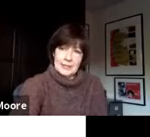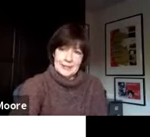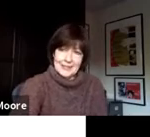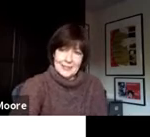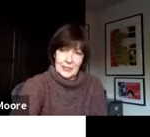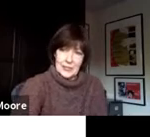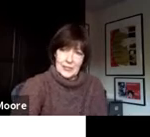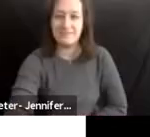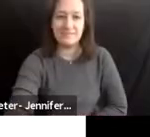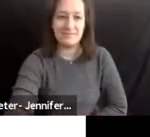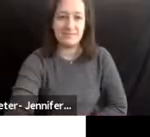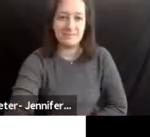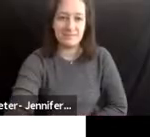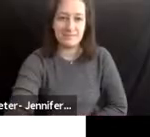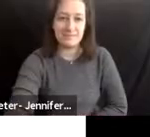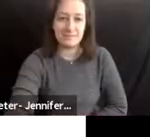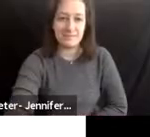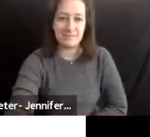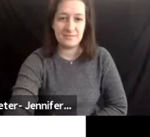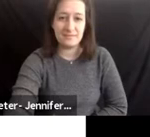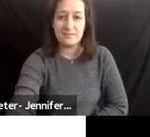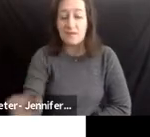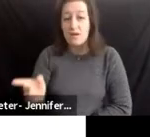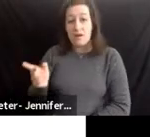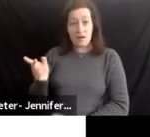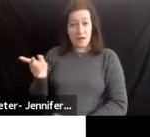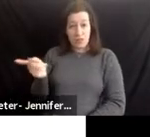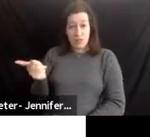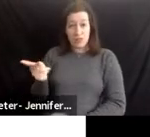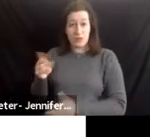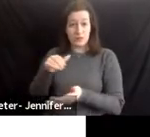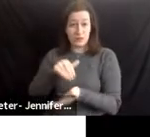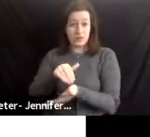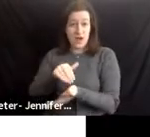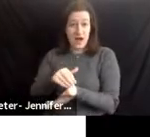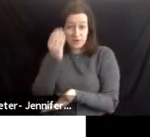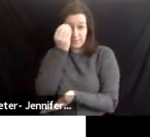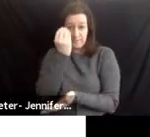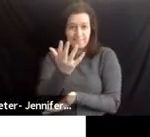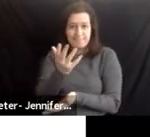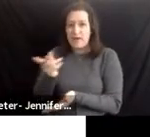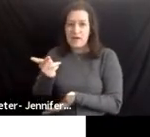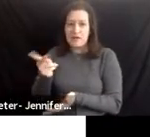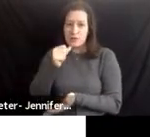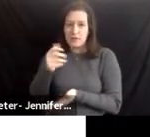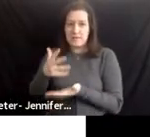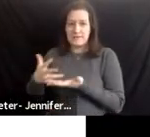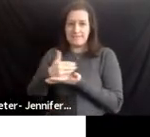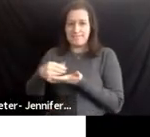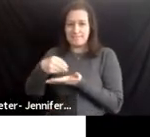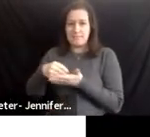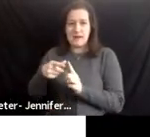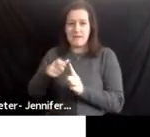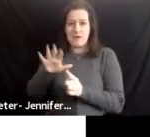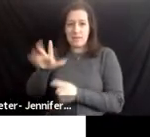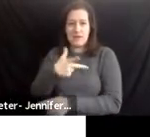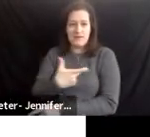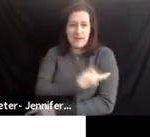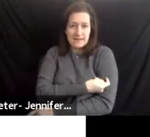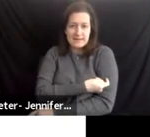penny on their discoveries. They refused to patent their formulas.